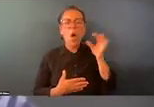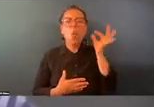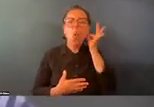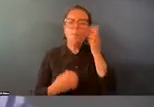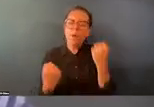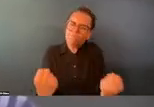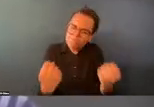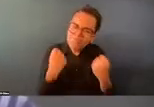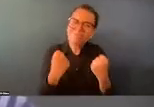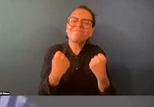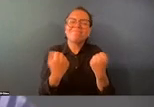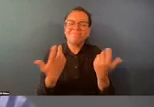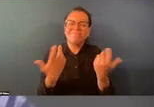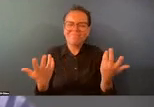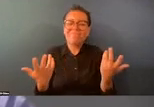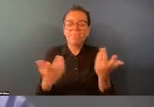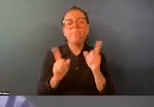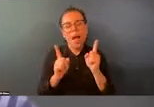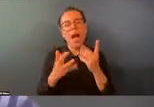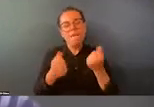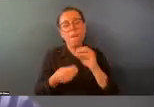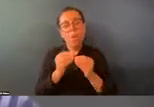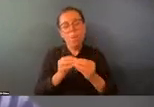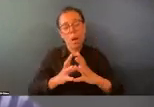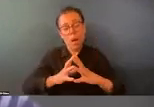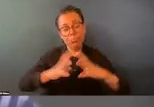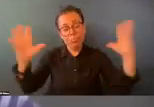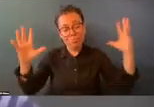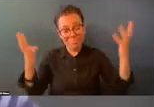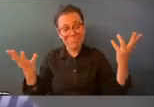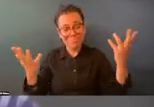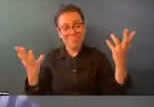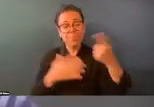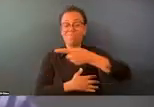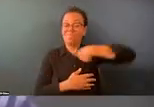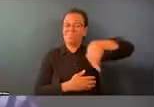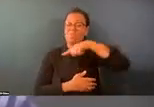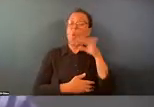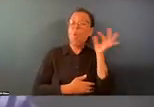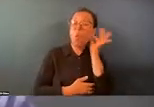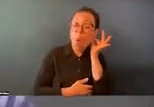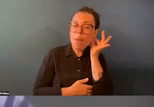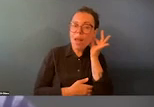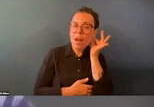It's very big problem now, but our women,